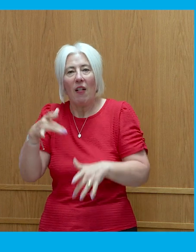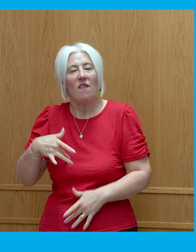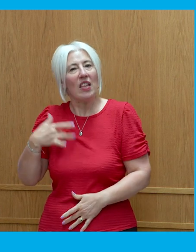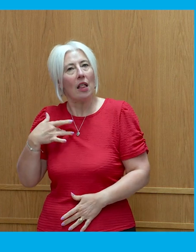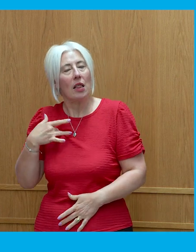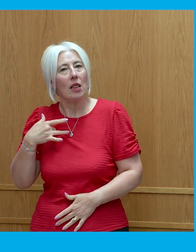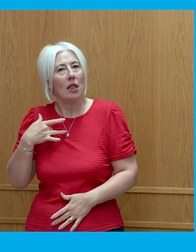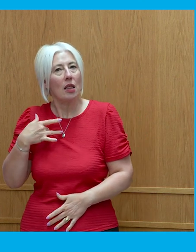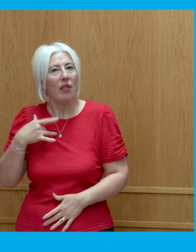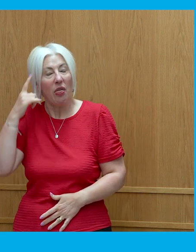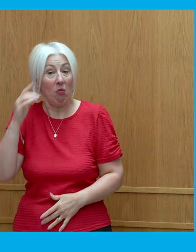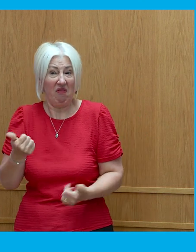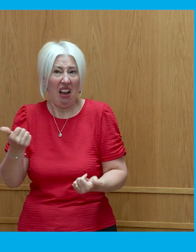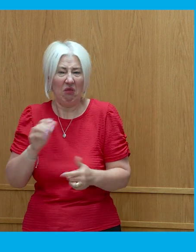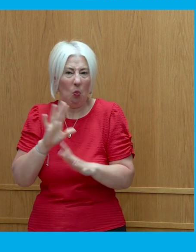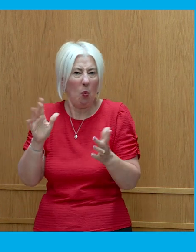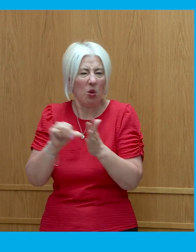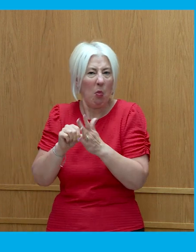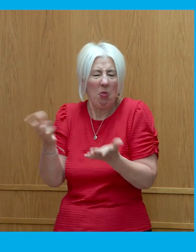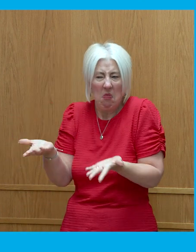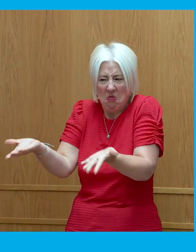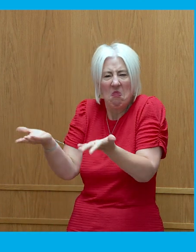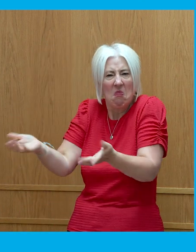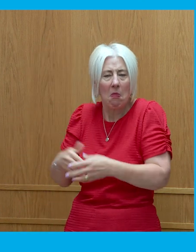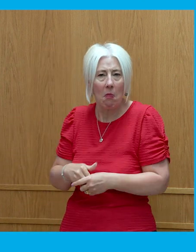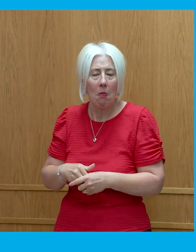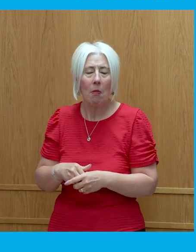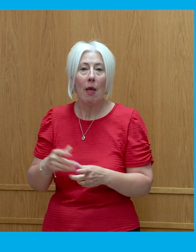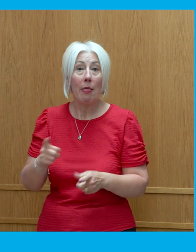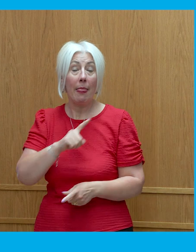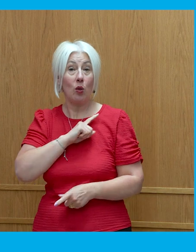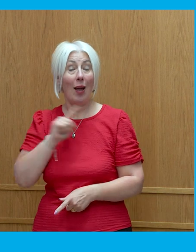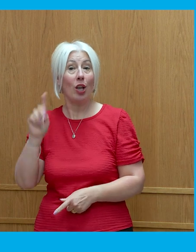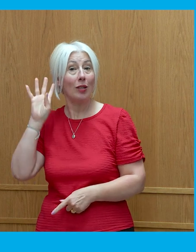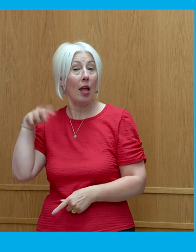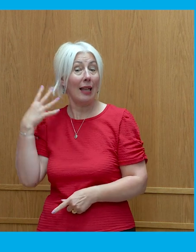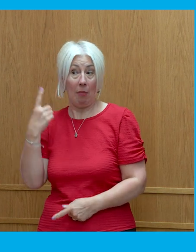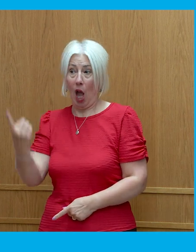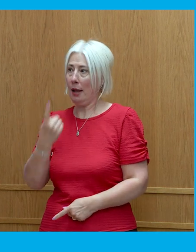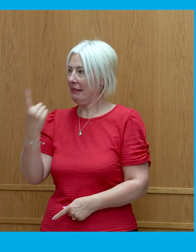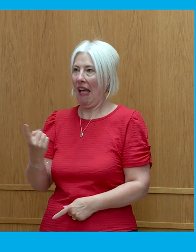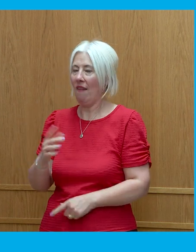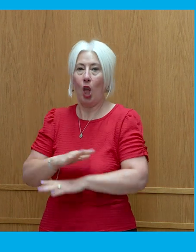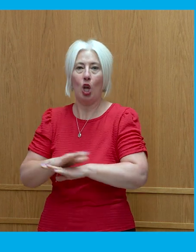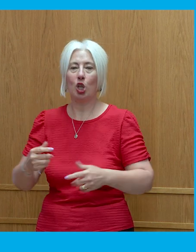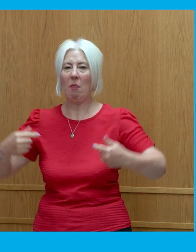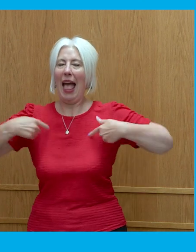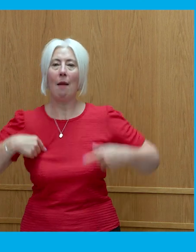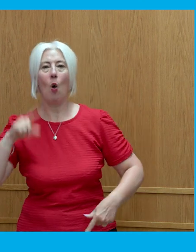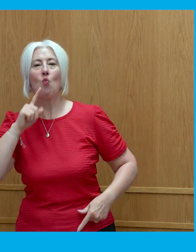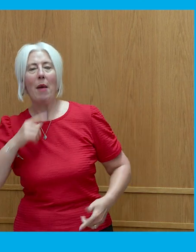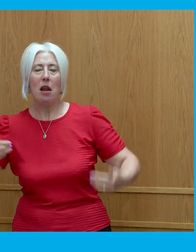they didn't think it was a big deal. And I think a lot of that is because Kamala herself hasn't really made being a woman a